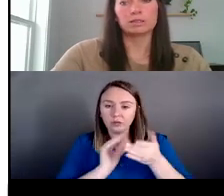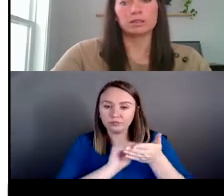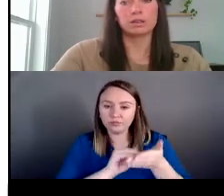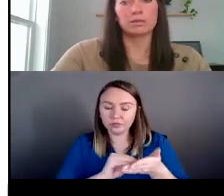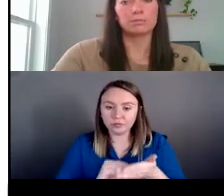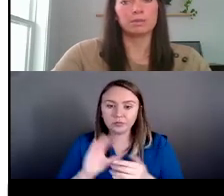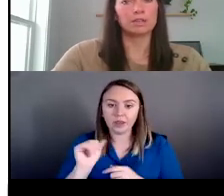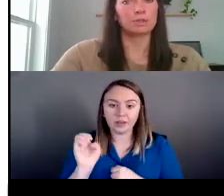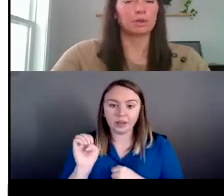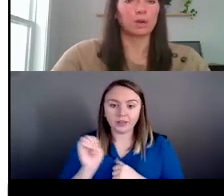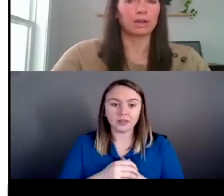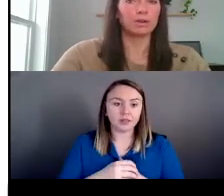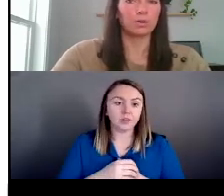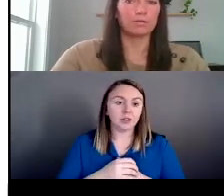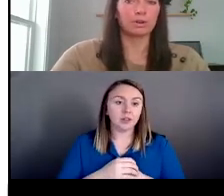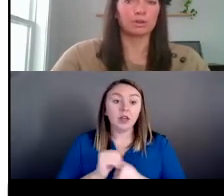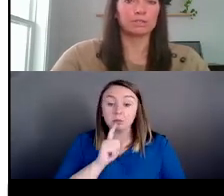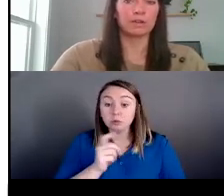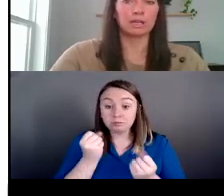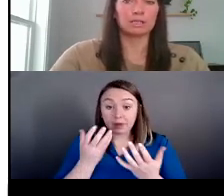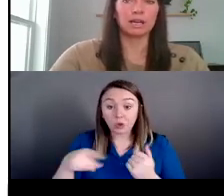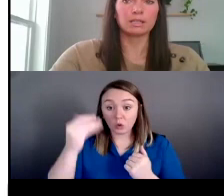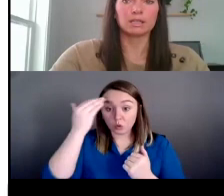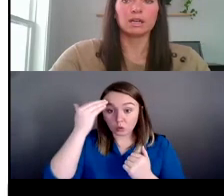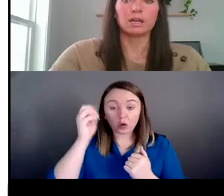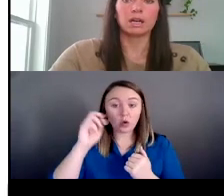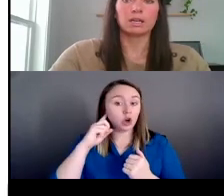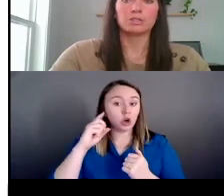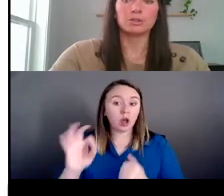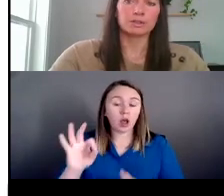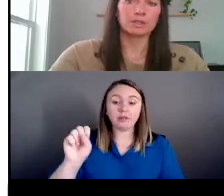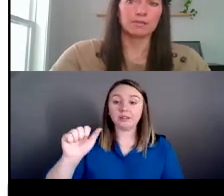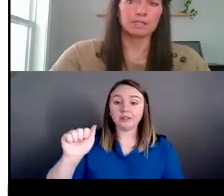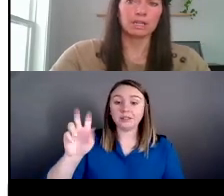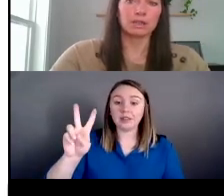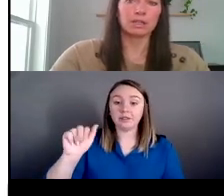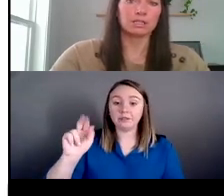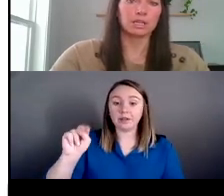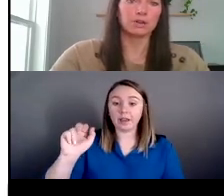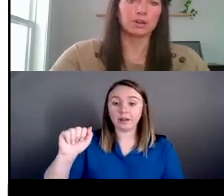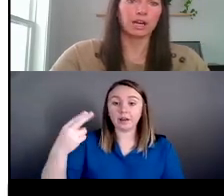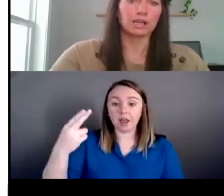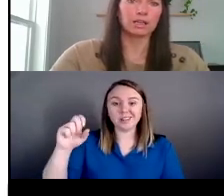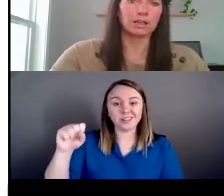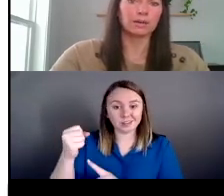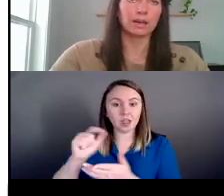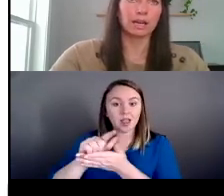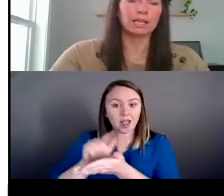that many of you are aware or have heard of Savannah's Act. In 2017, the then Senator